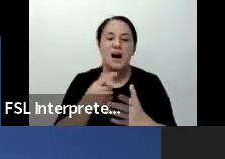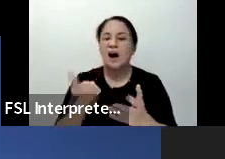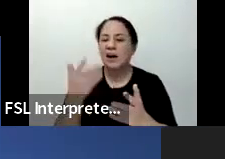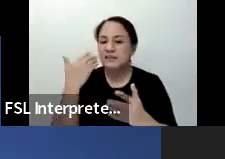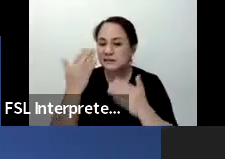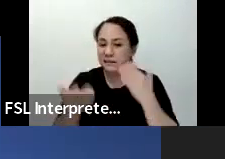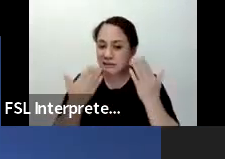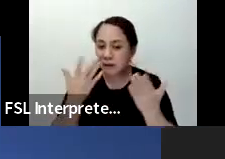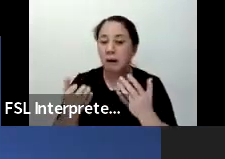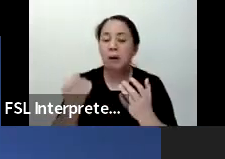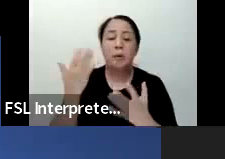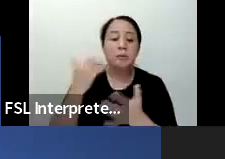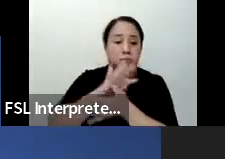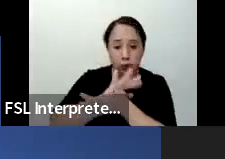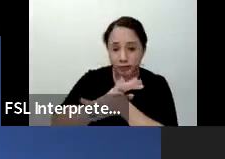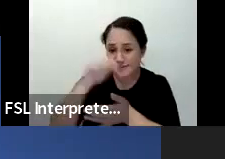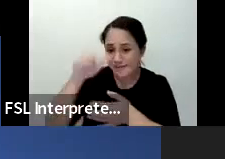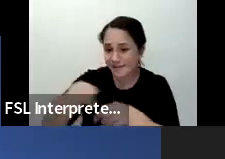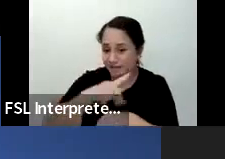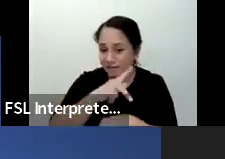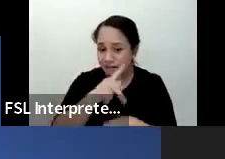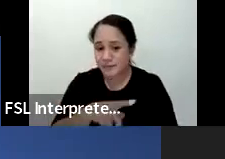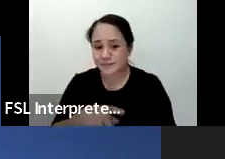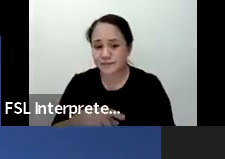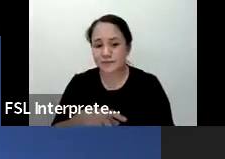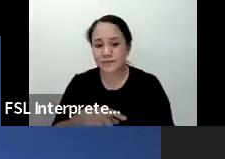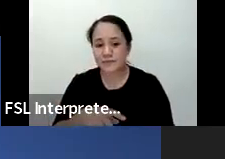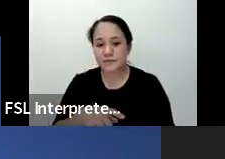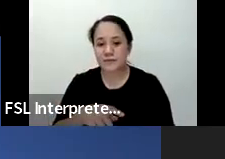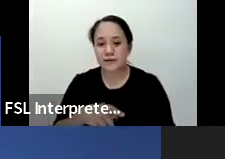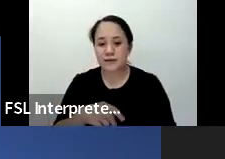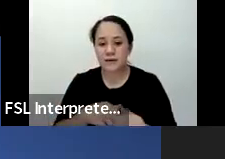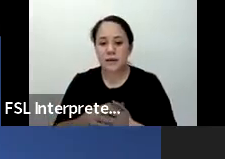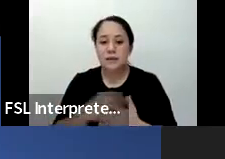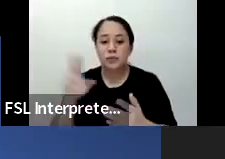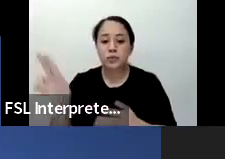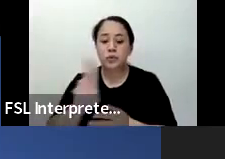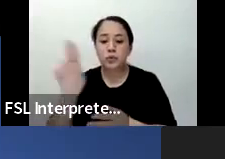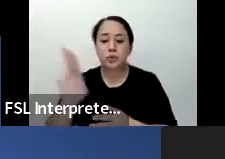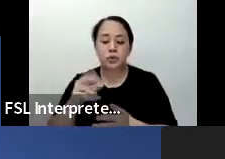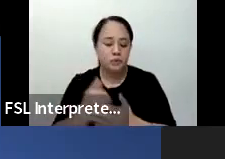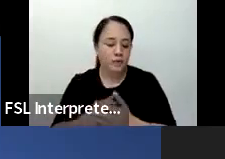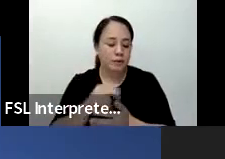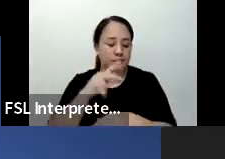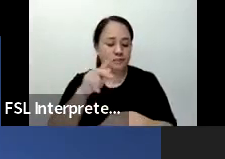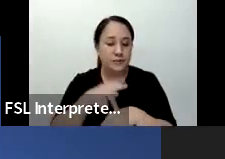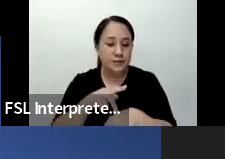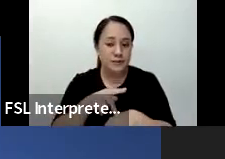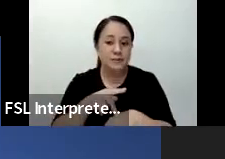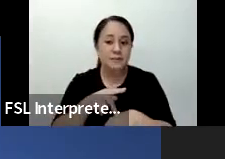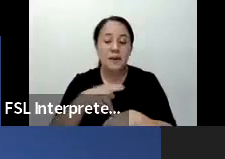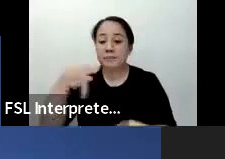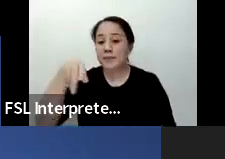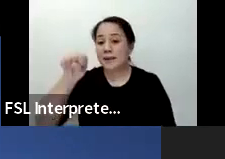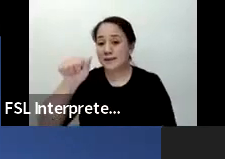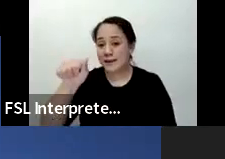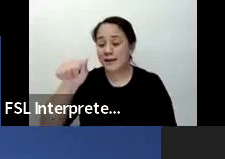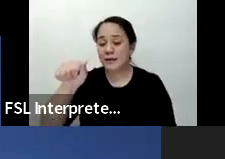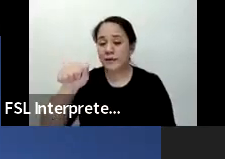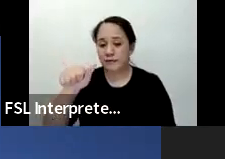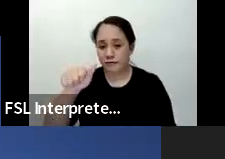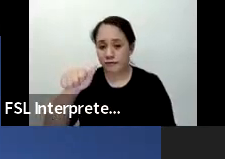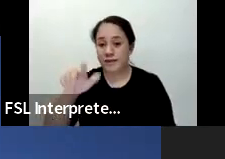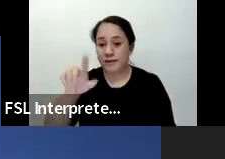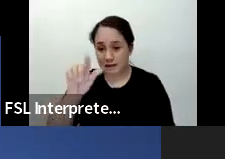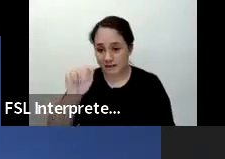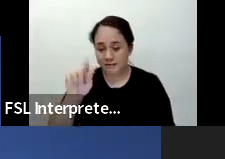related deaths in the Philippines. So the data that we are using comes from the Philippine Statistics Authority, as recommended